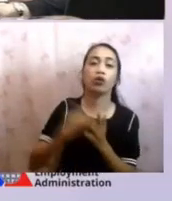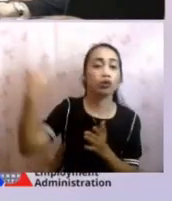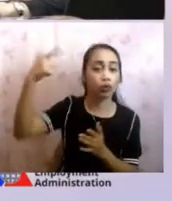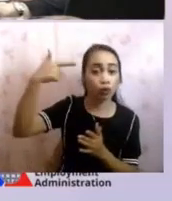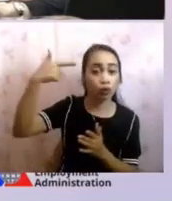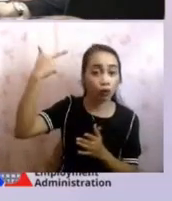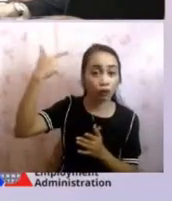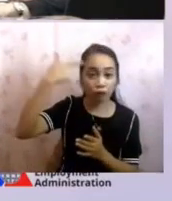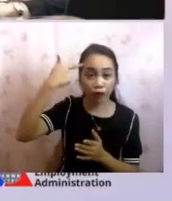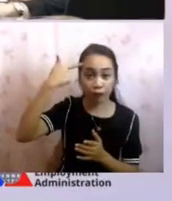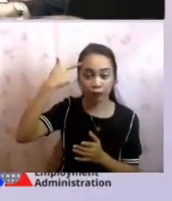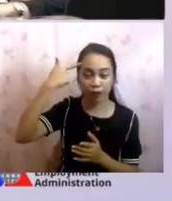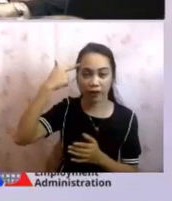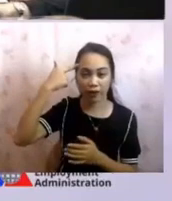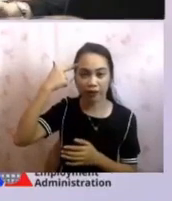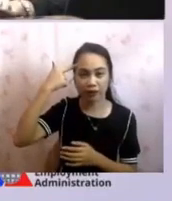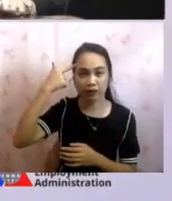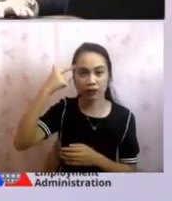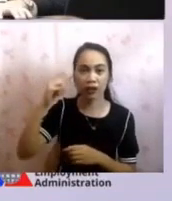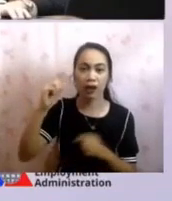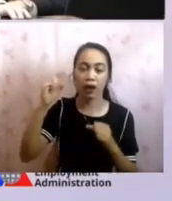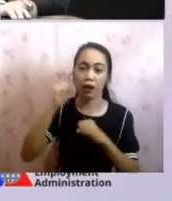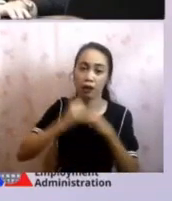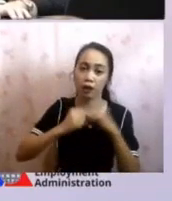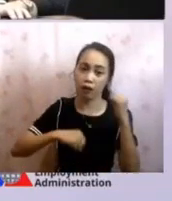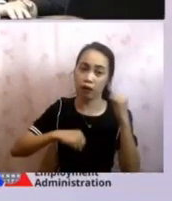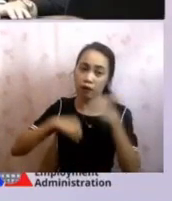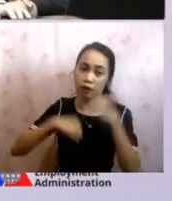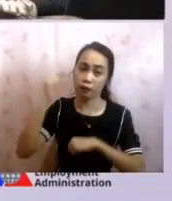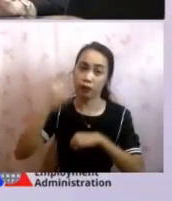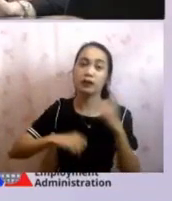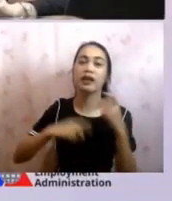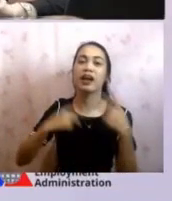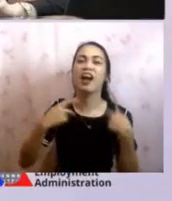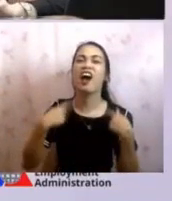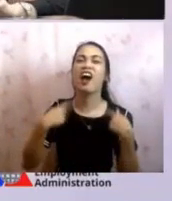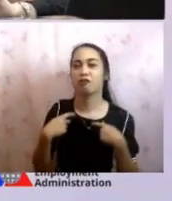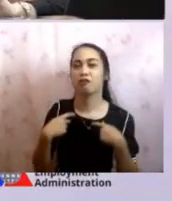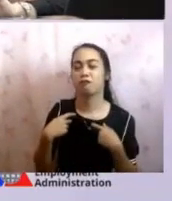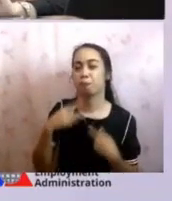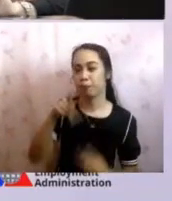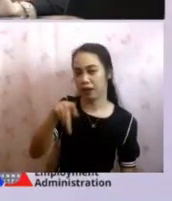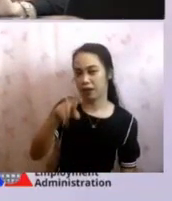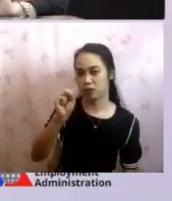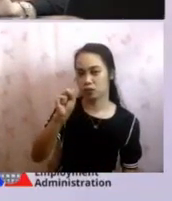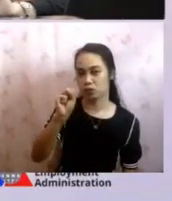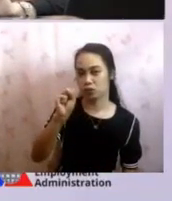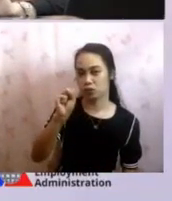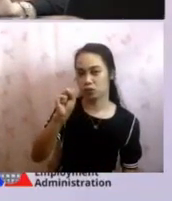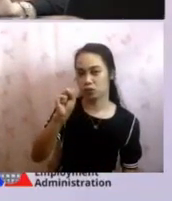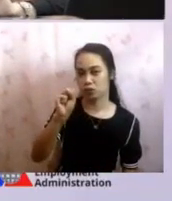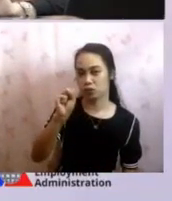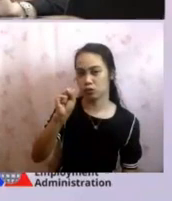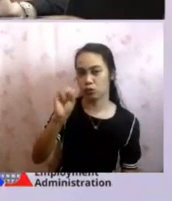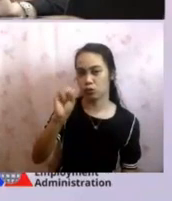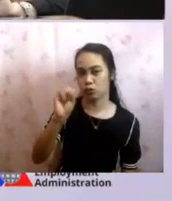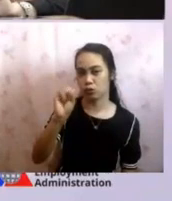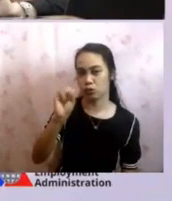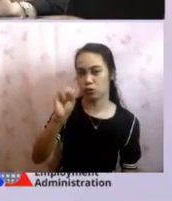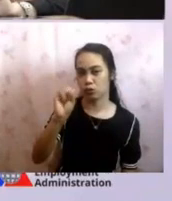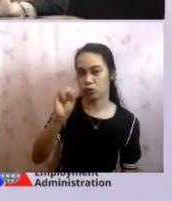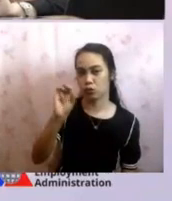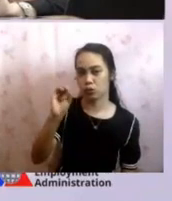sa CTU naay kaugalingong peso office. Okay, next we have the classified ads and then the career and